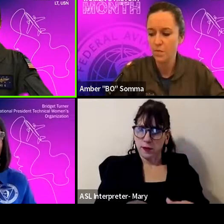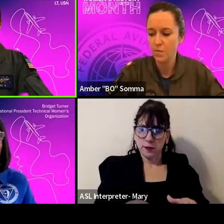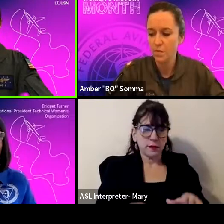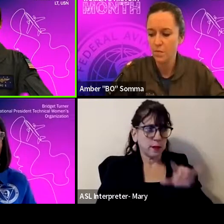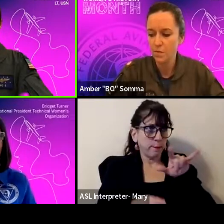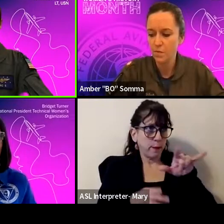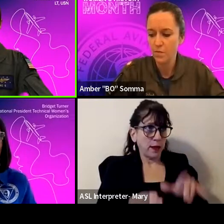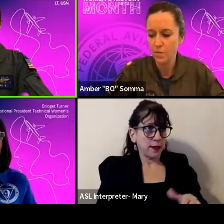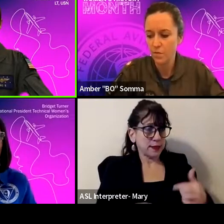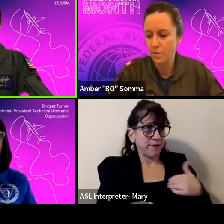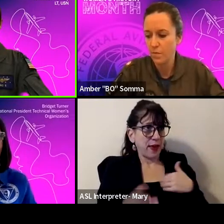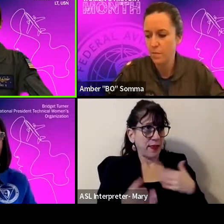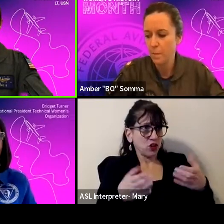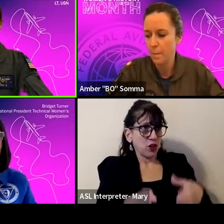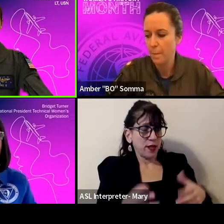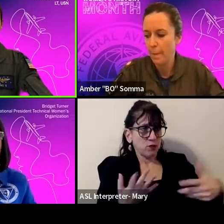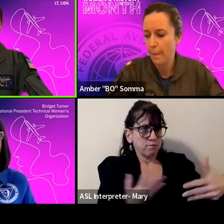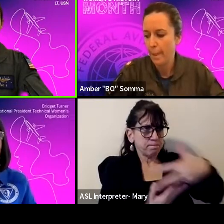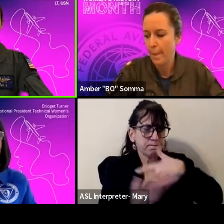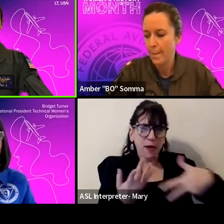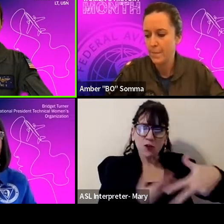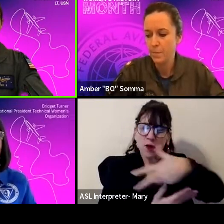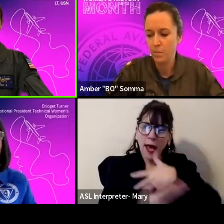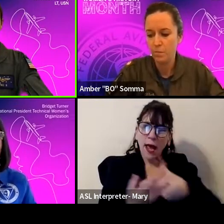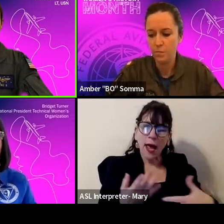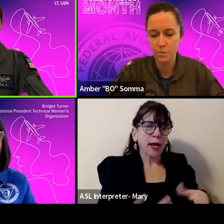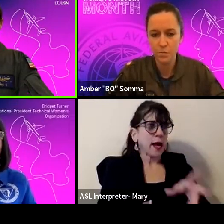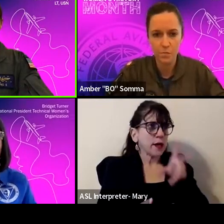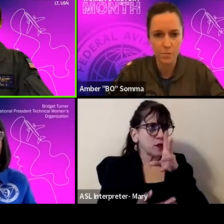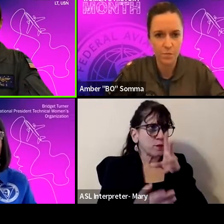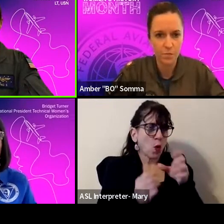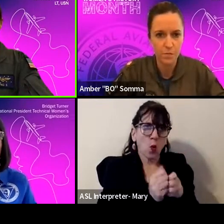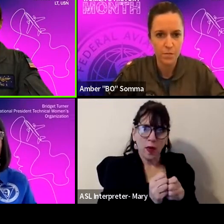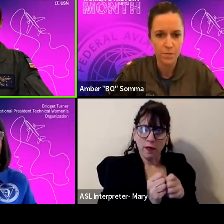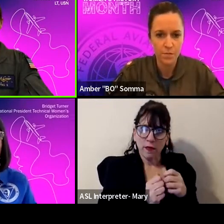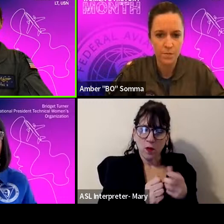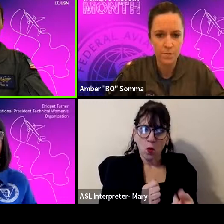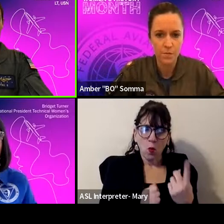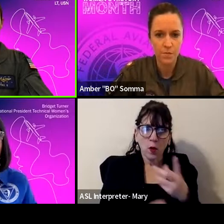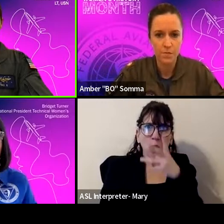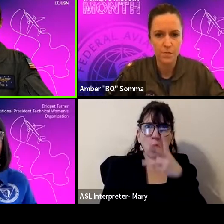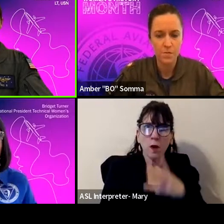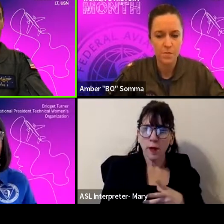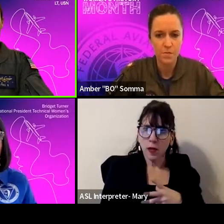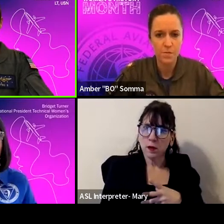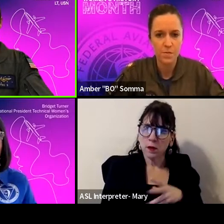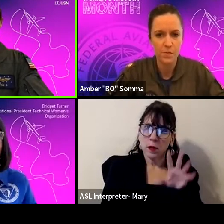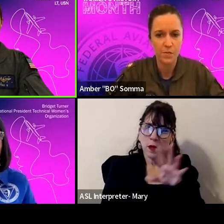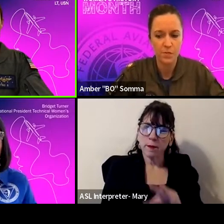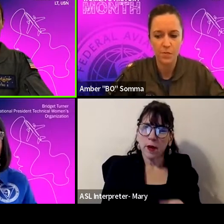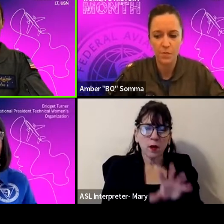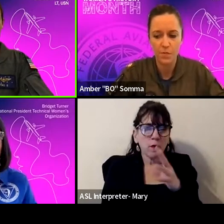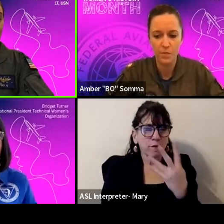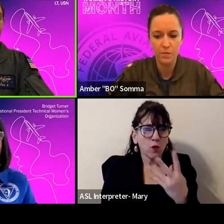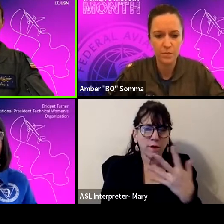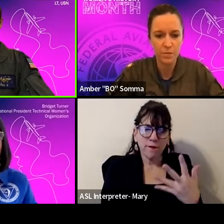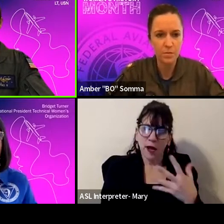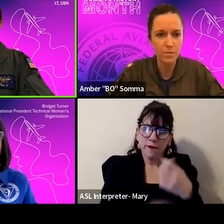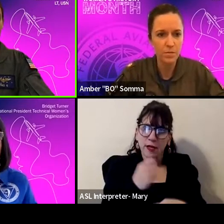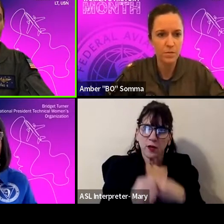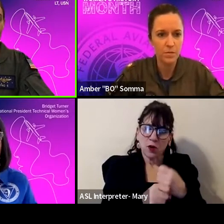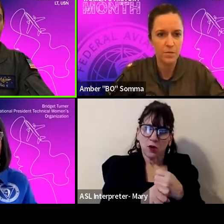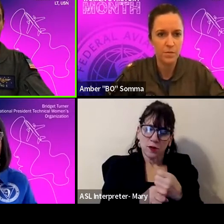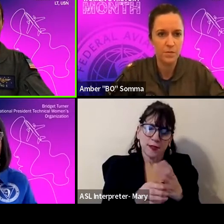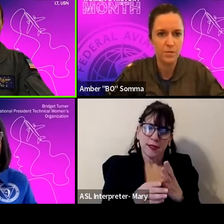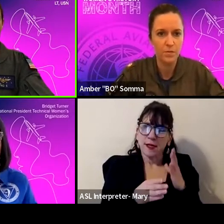pilots I had the chance to interact with. I remember speaking to one woman who would have been about 4 or 5 years ahead of me, and she didn't even know